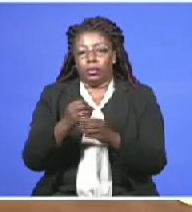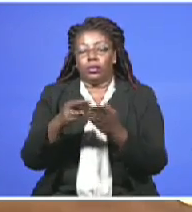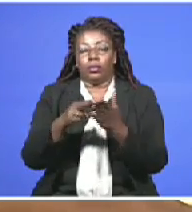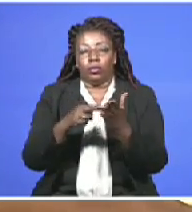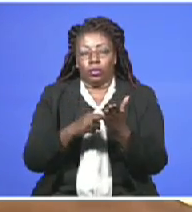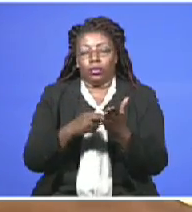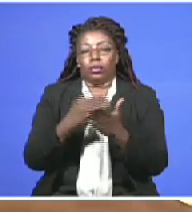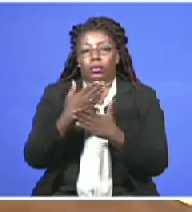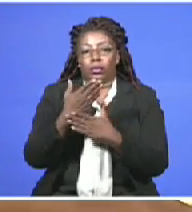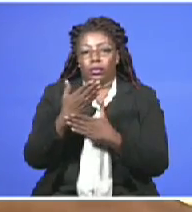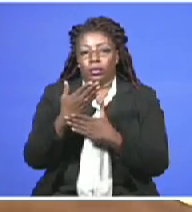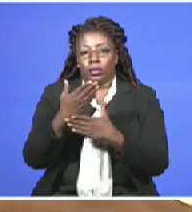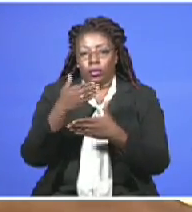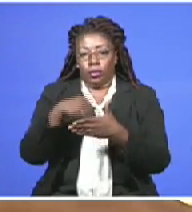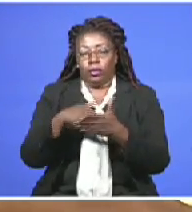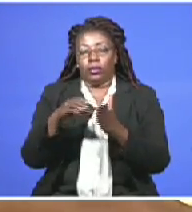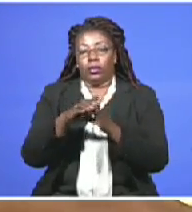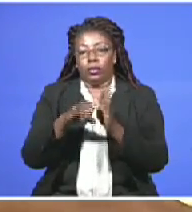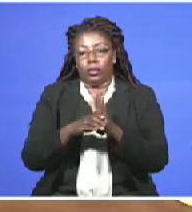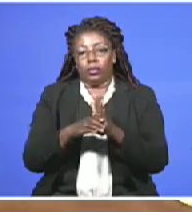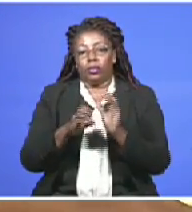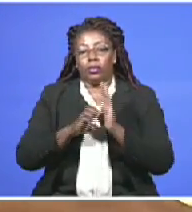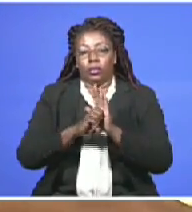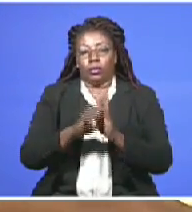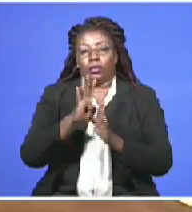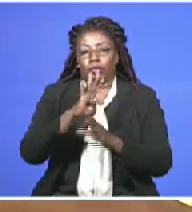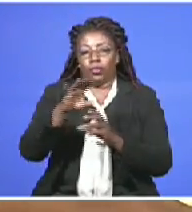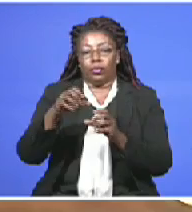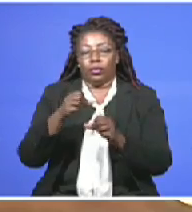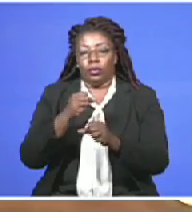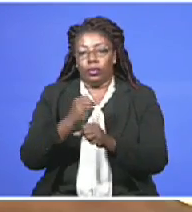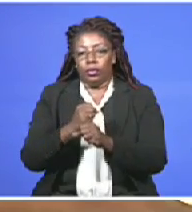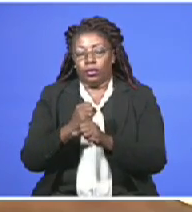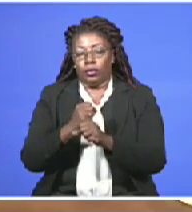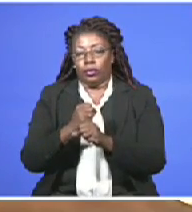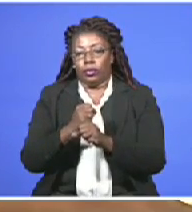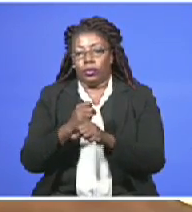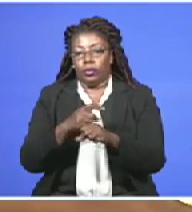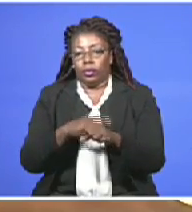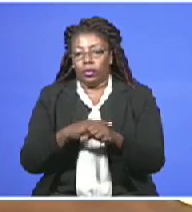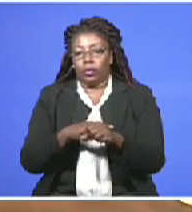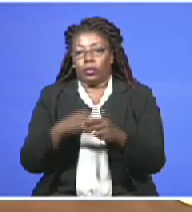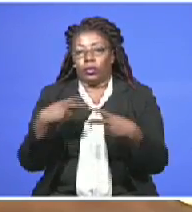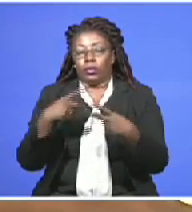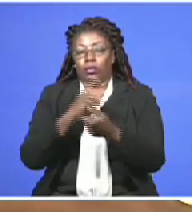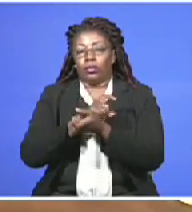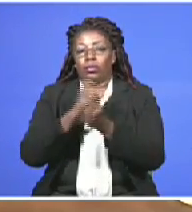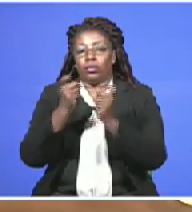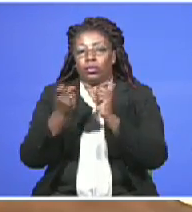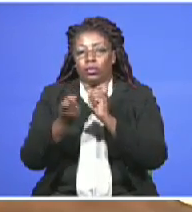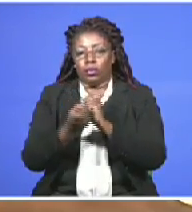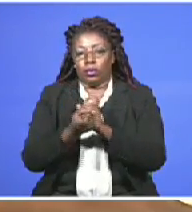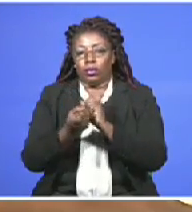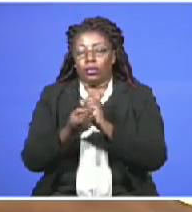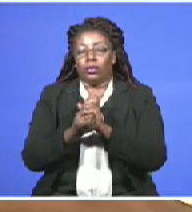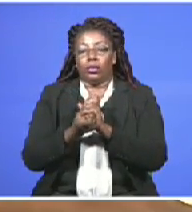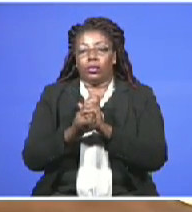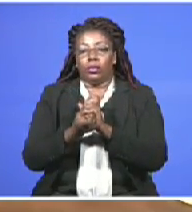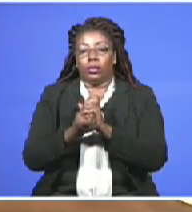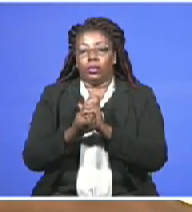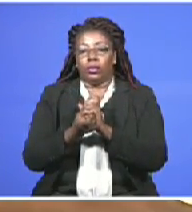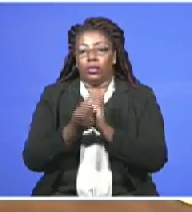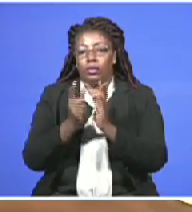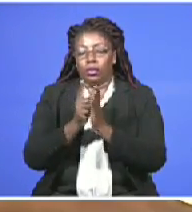this constitution, like the 4-year term, and that has to be implemented in black and white, where we have to change the articles and the clauses to